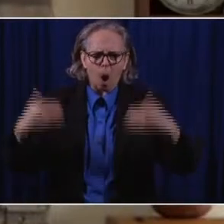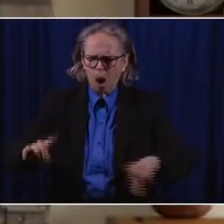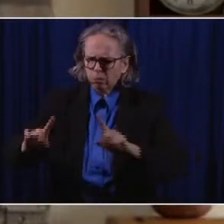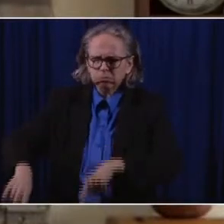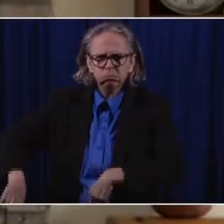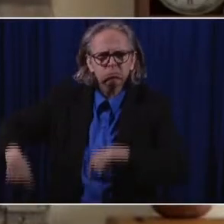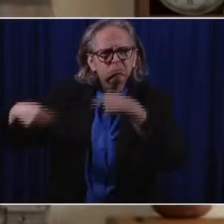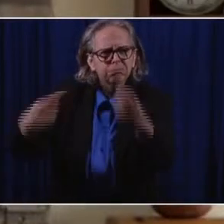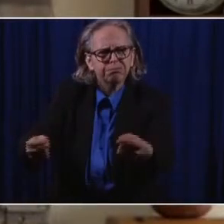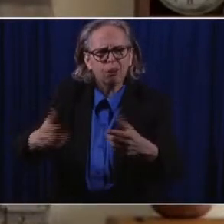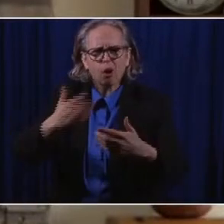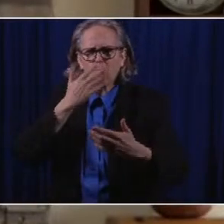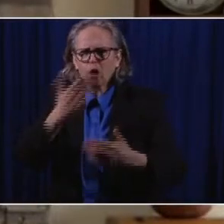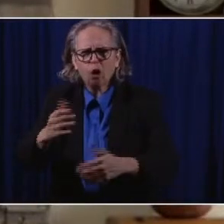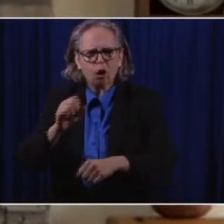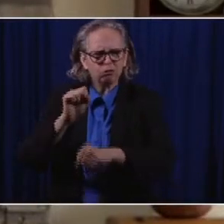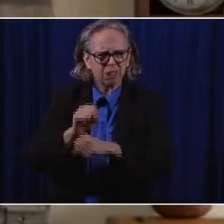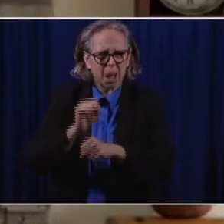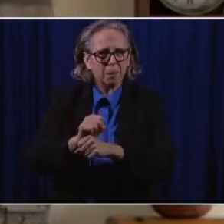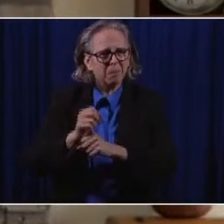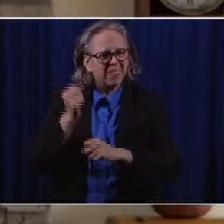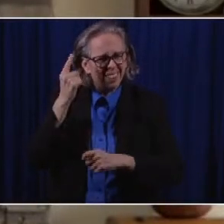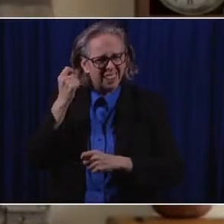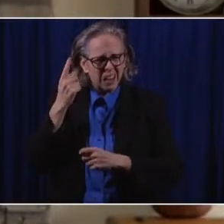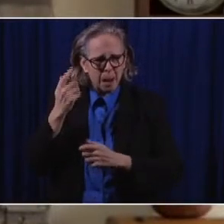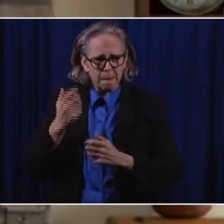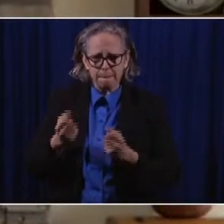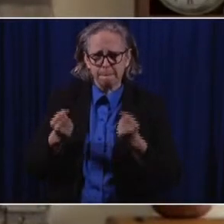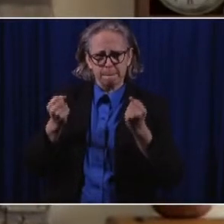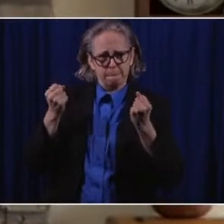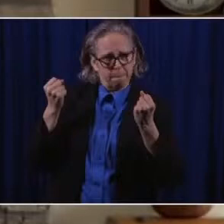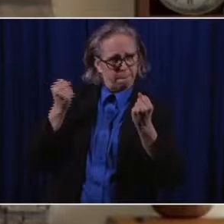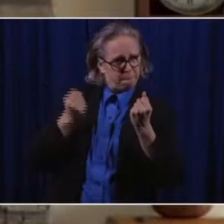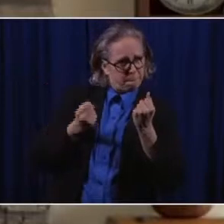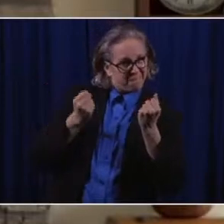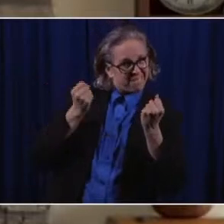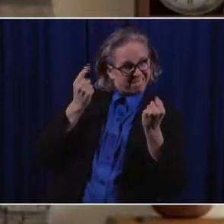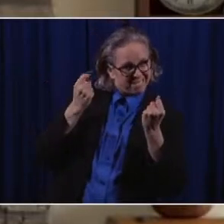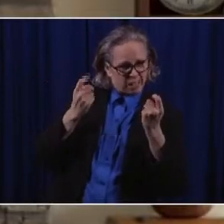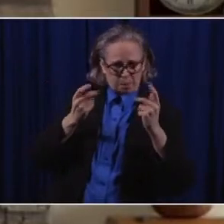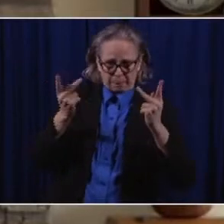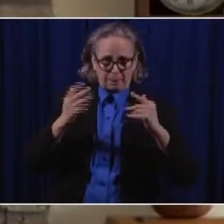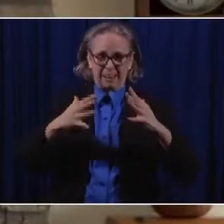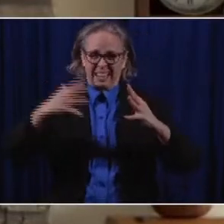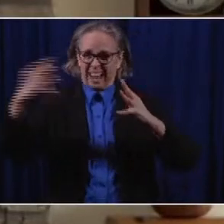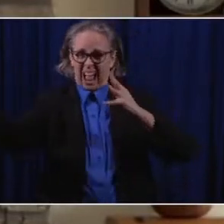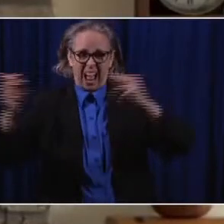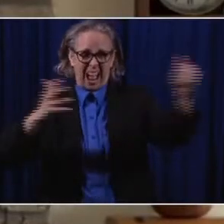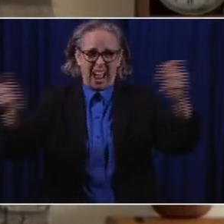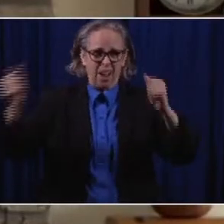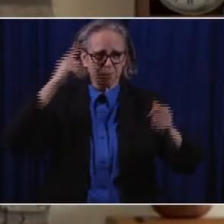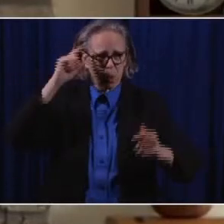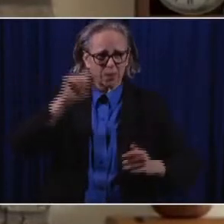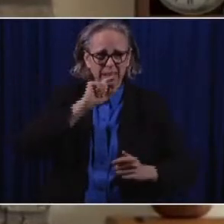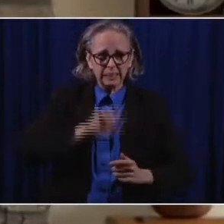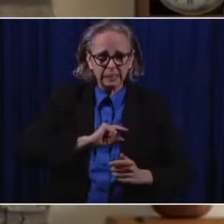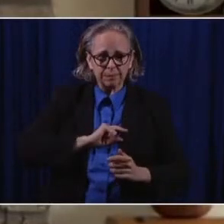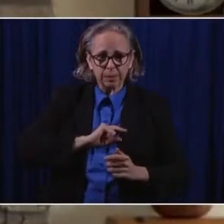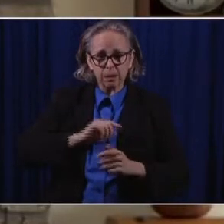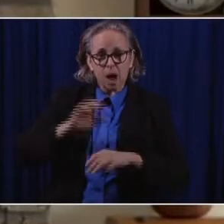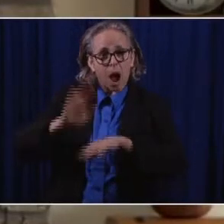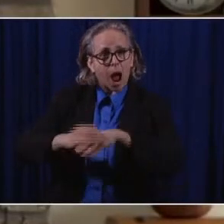home for Thanksgiving, they're not going to be back in person until after the first of the year. Now, some have labs and have other things, and that's